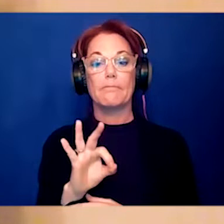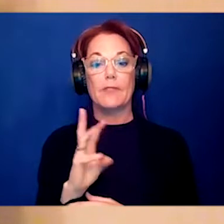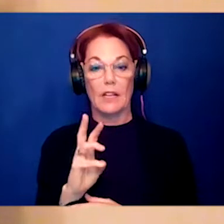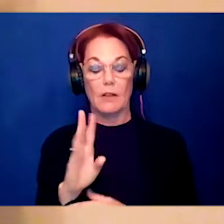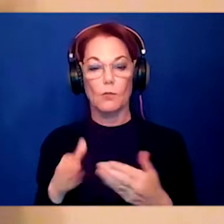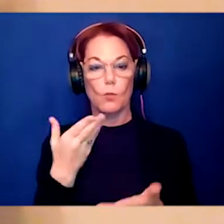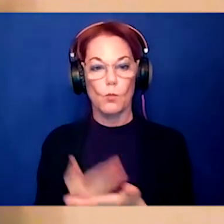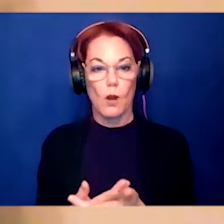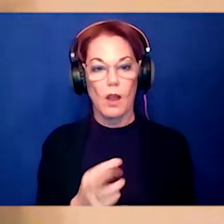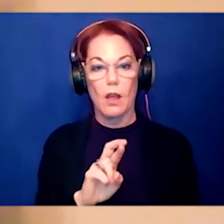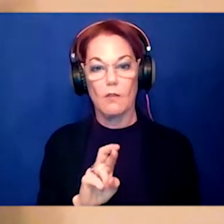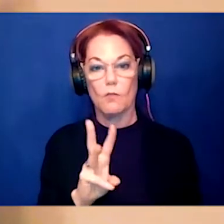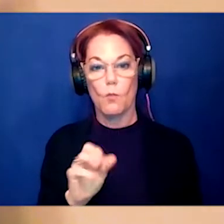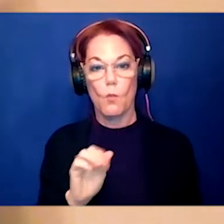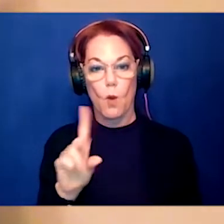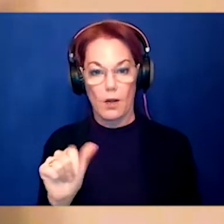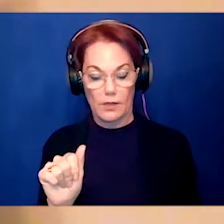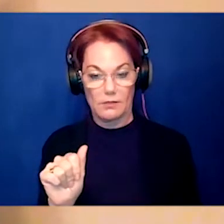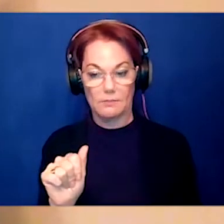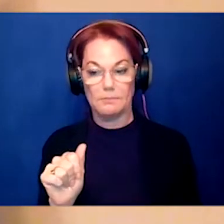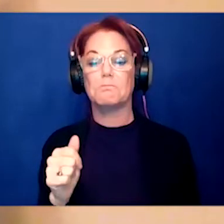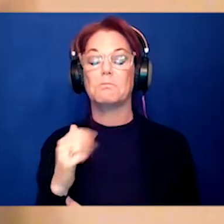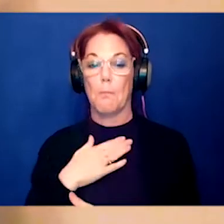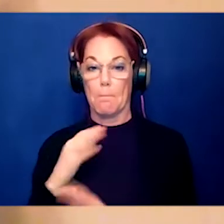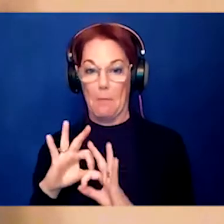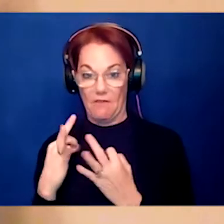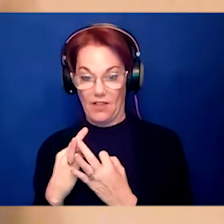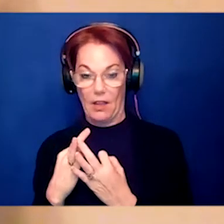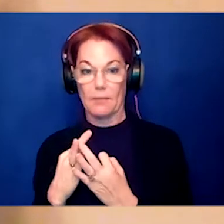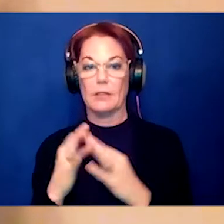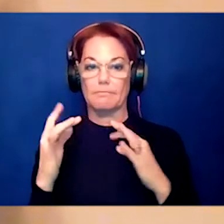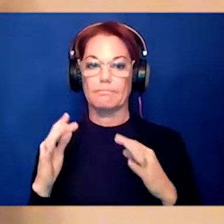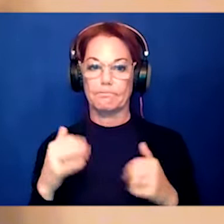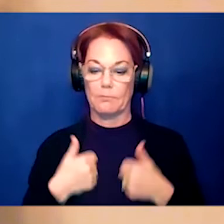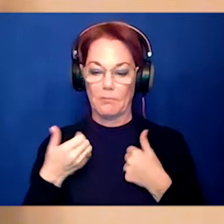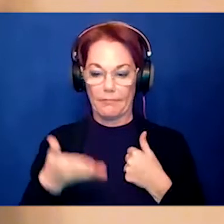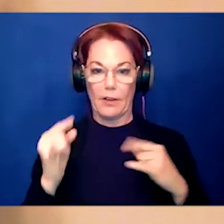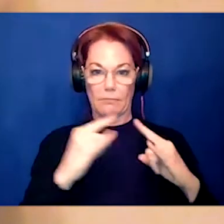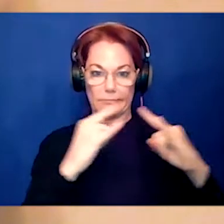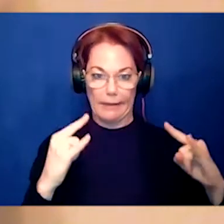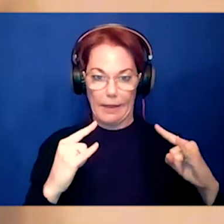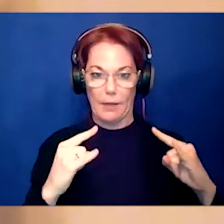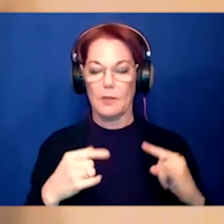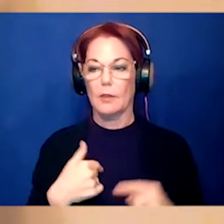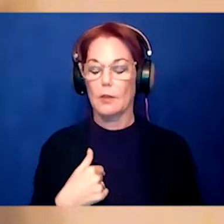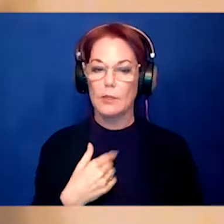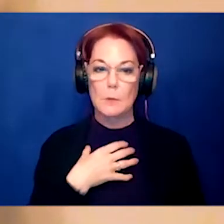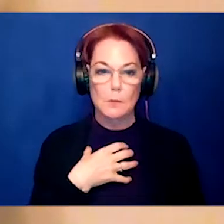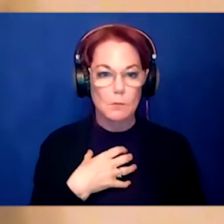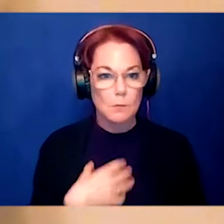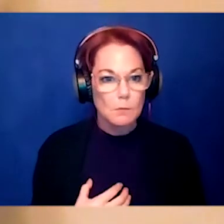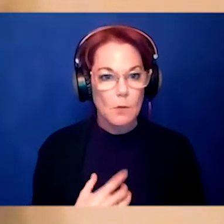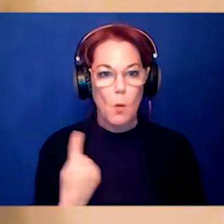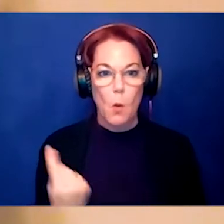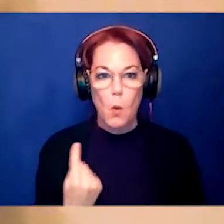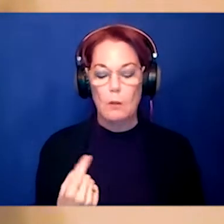completely flipped. In the camp, my family and I faced many challenges. We were always hungry. We withstood